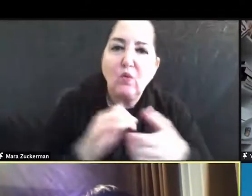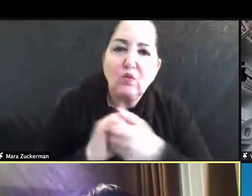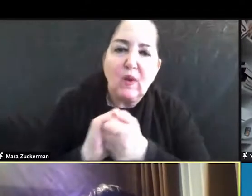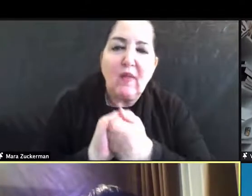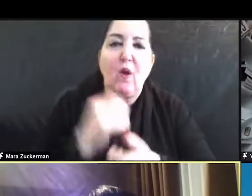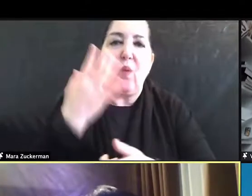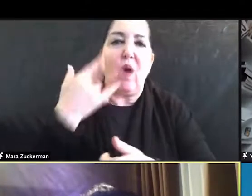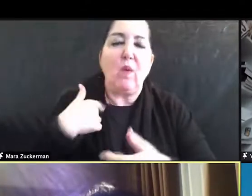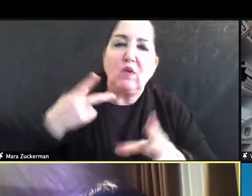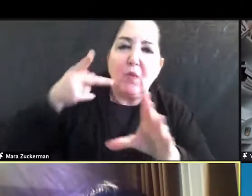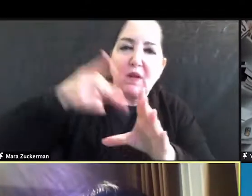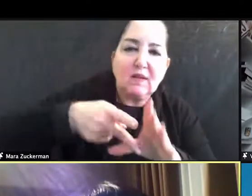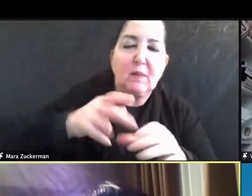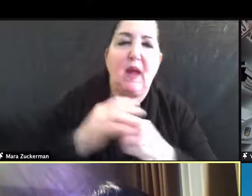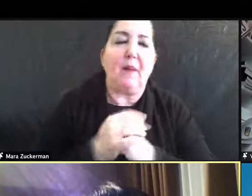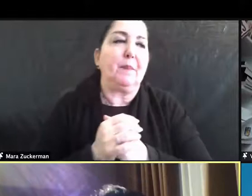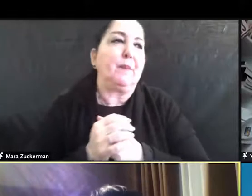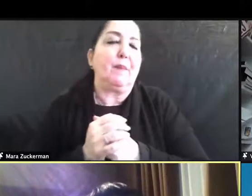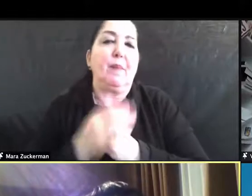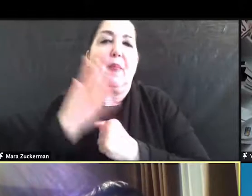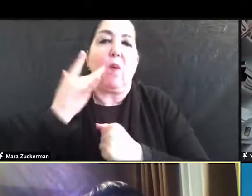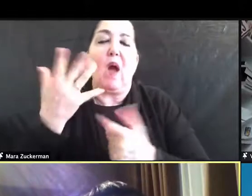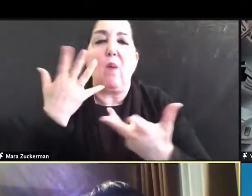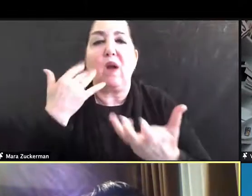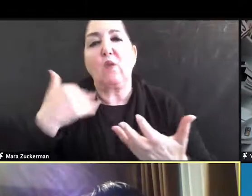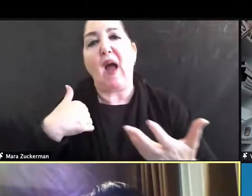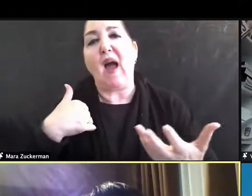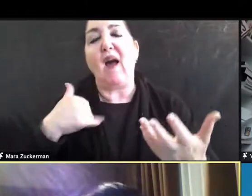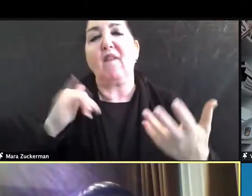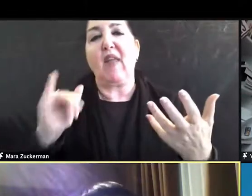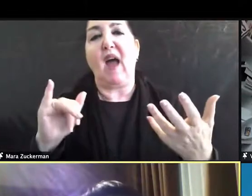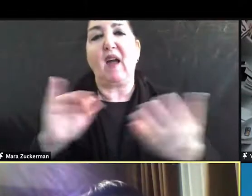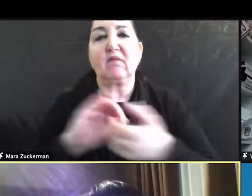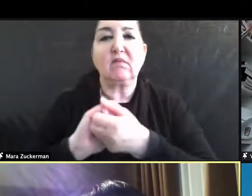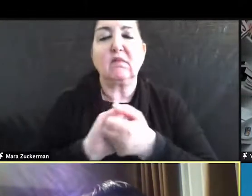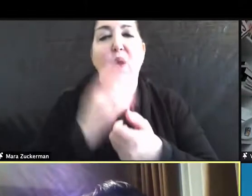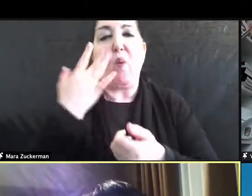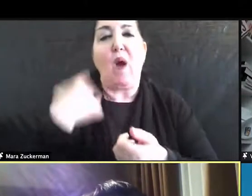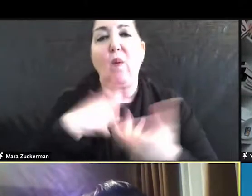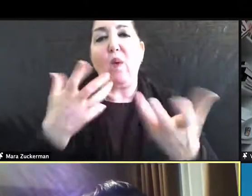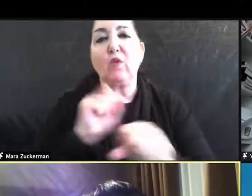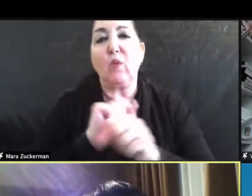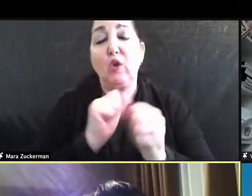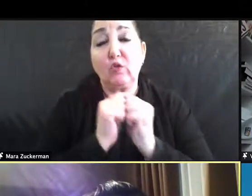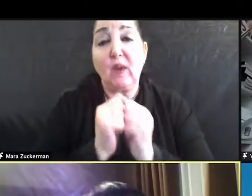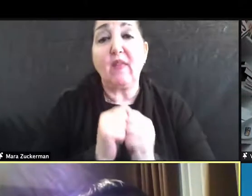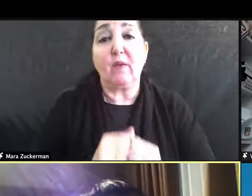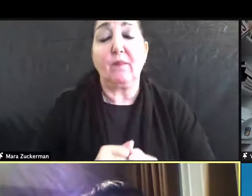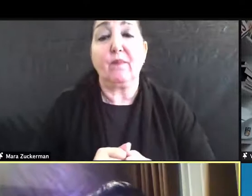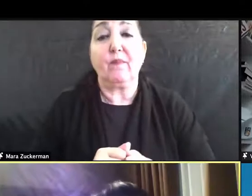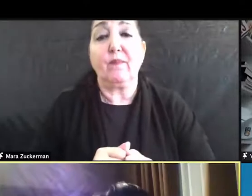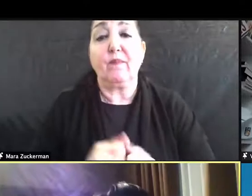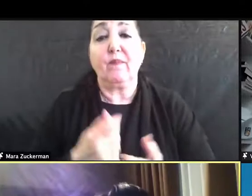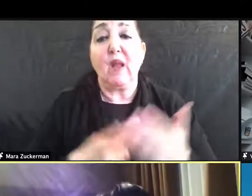participate? Why we want to have this convene? And then why we want to work together? I think stories is what actually the glues